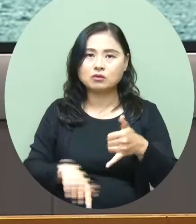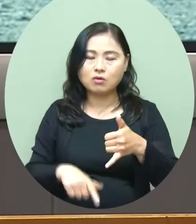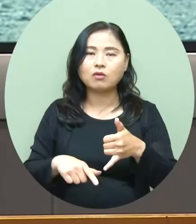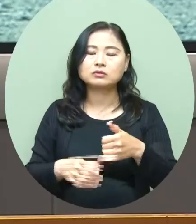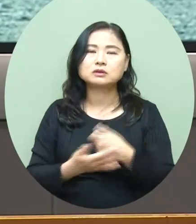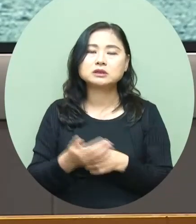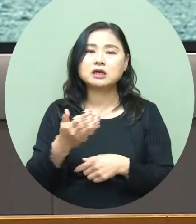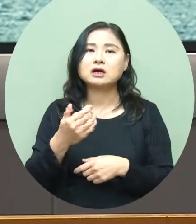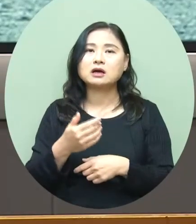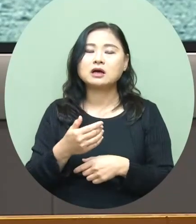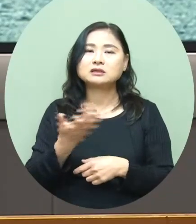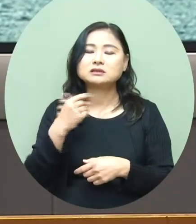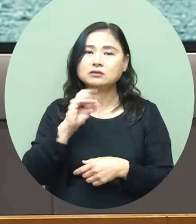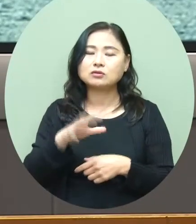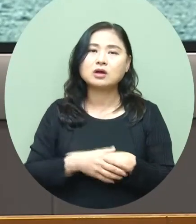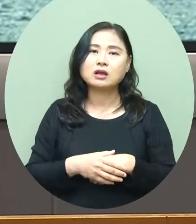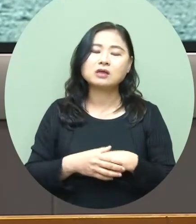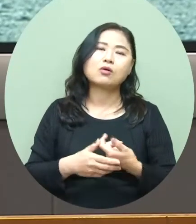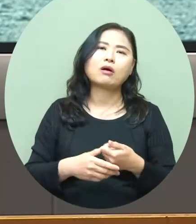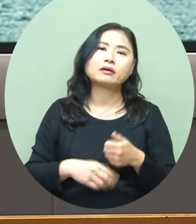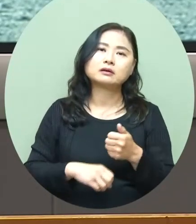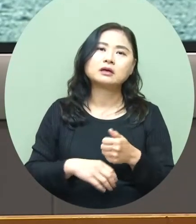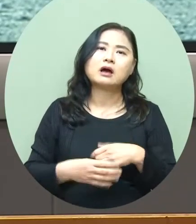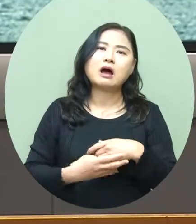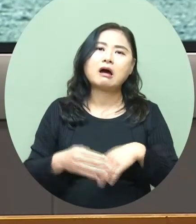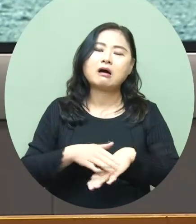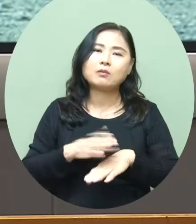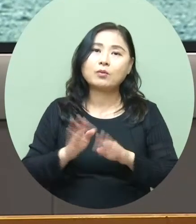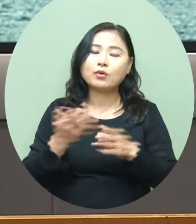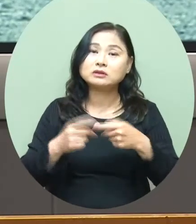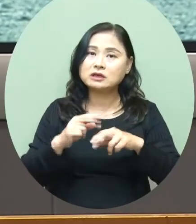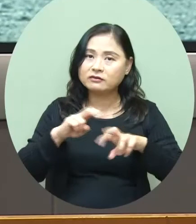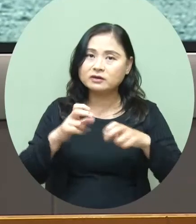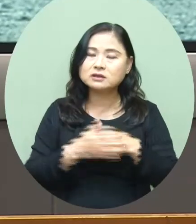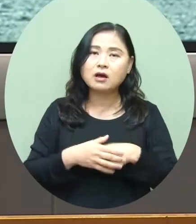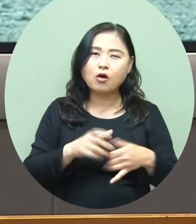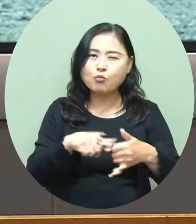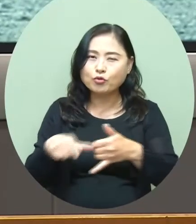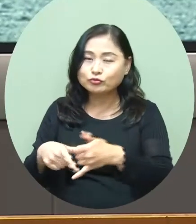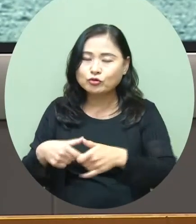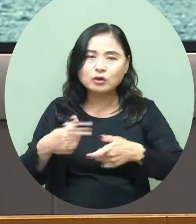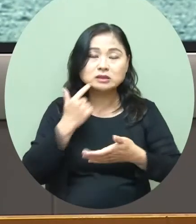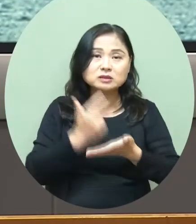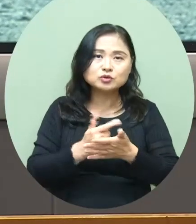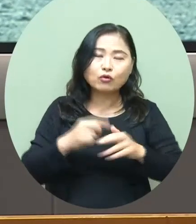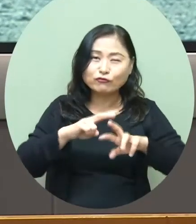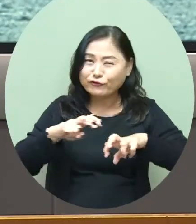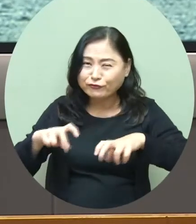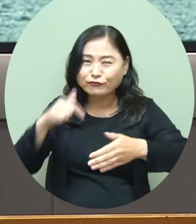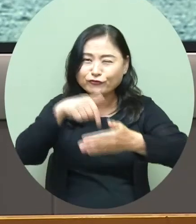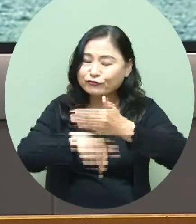As for serious cases, well, as I said, it's just an initial analysis.